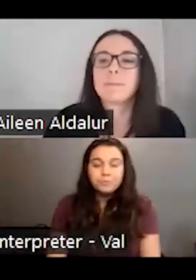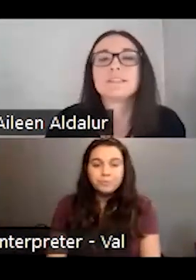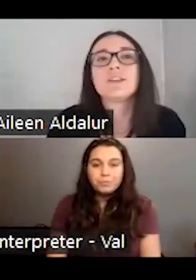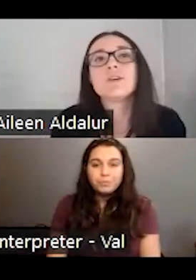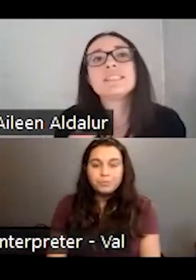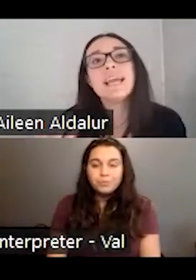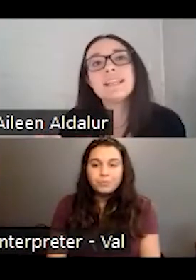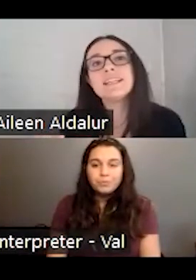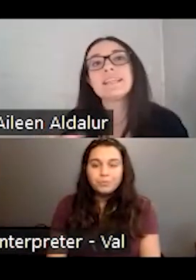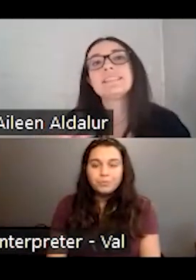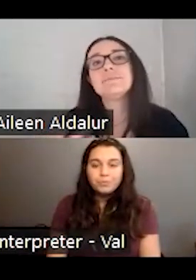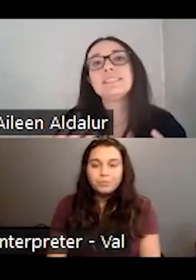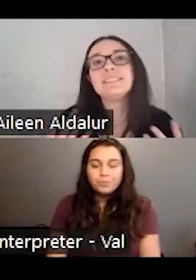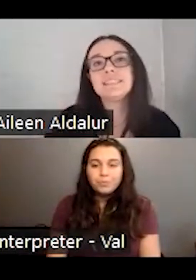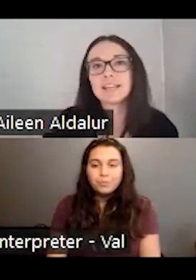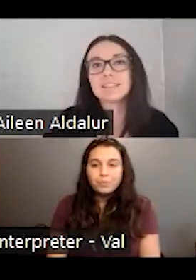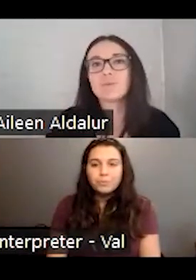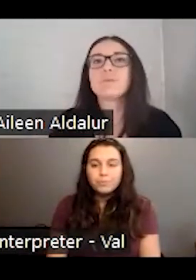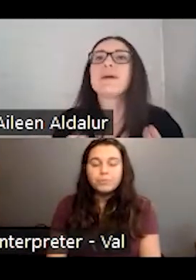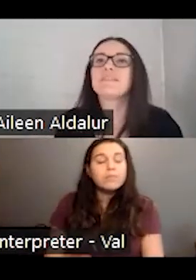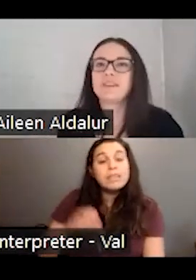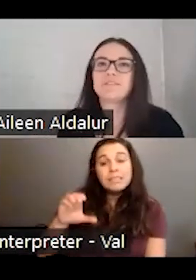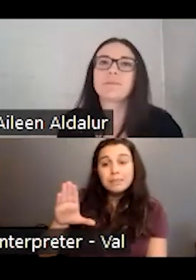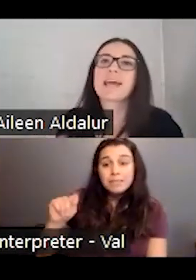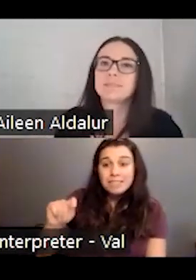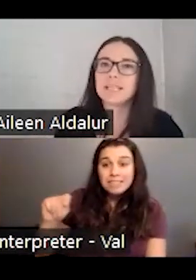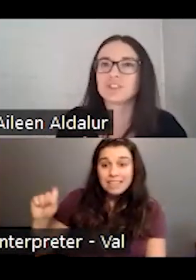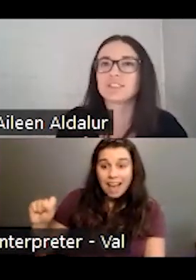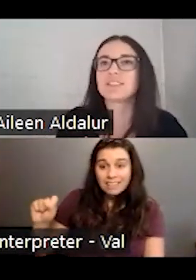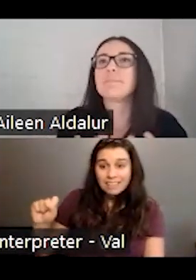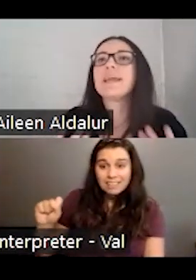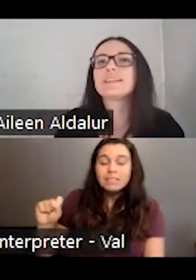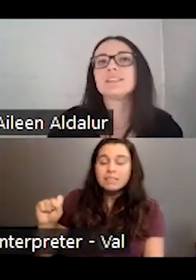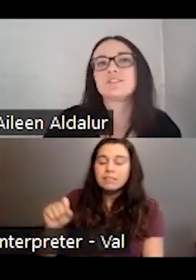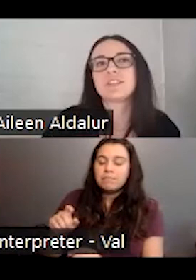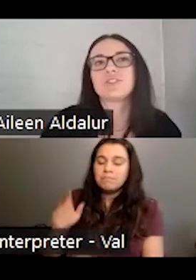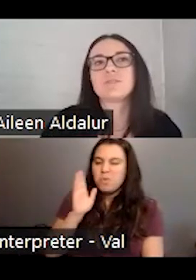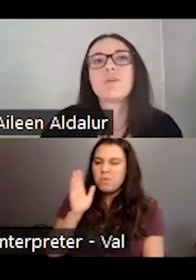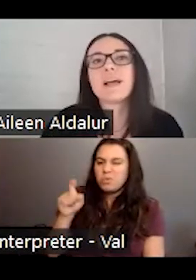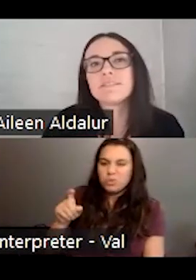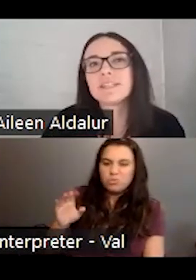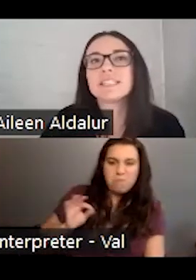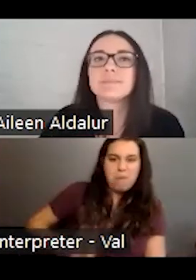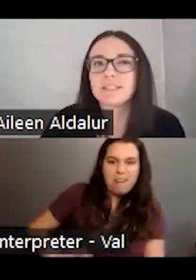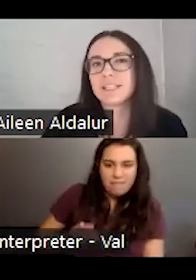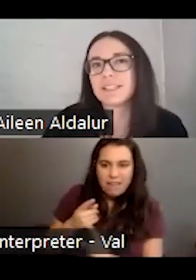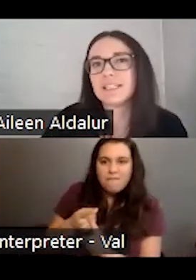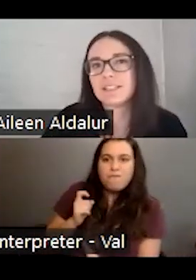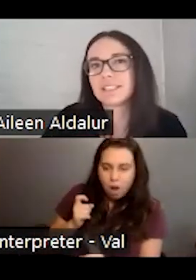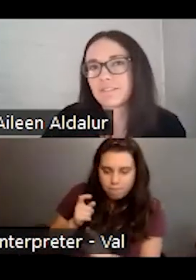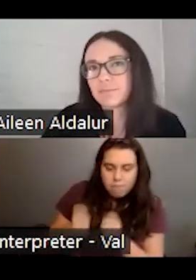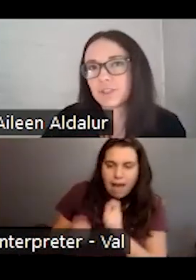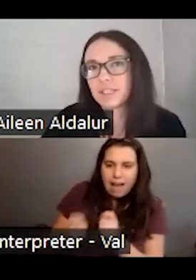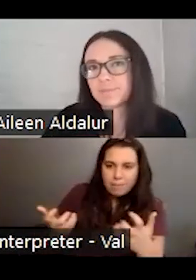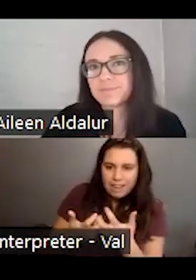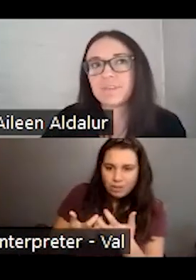All right, so it's likely that CBT-TS would benefit from adaptations to make the intervention more relevant and specific to the needs